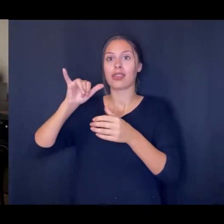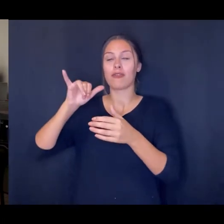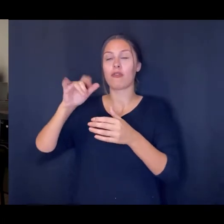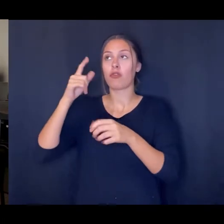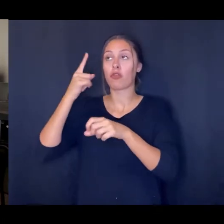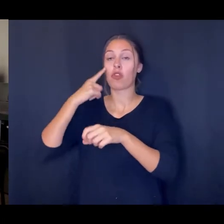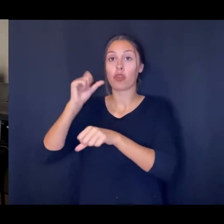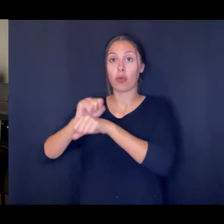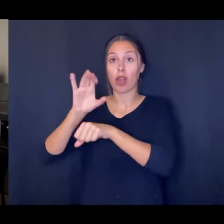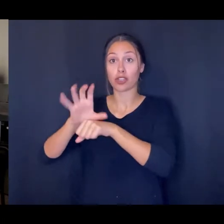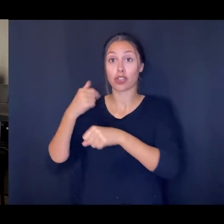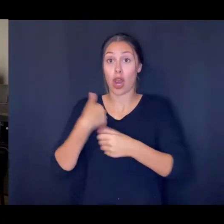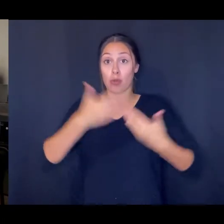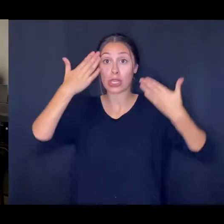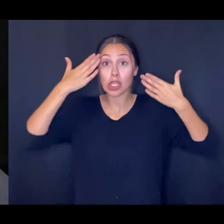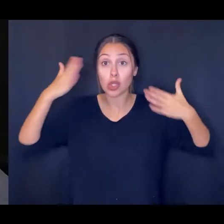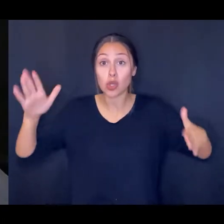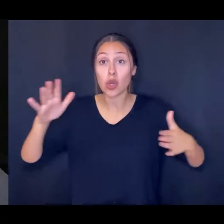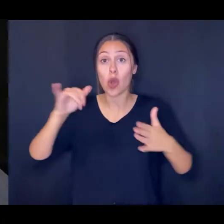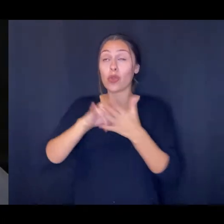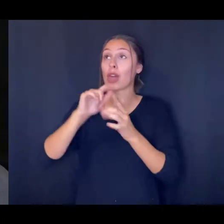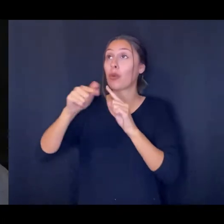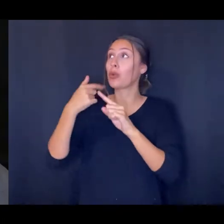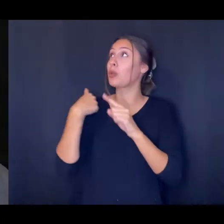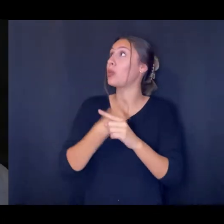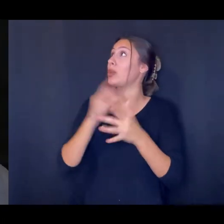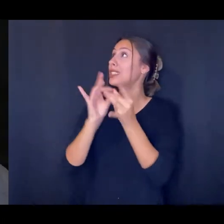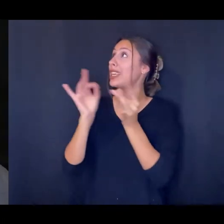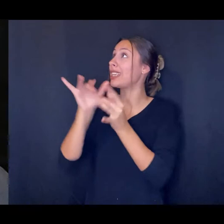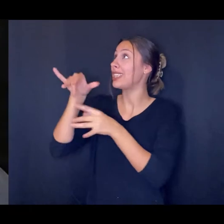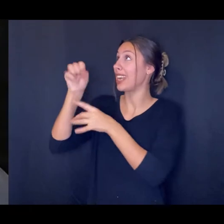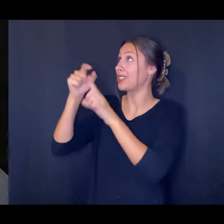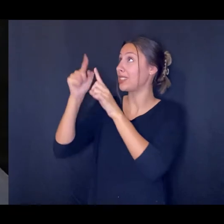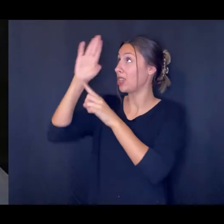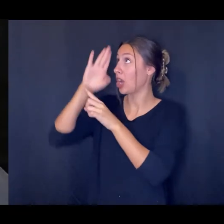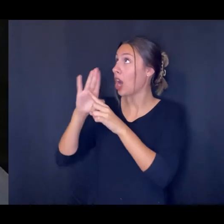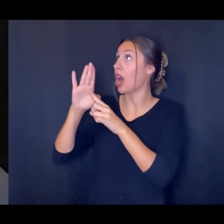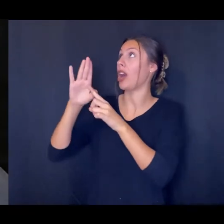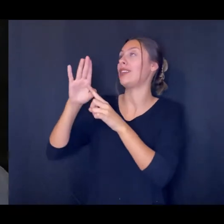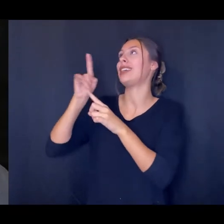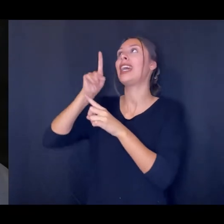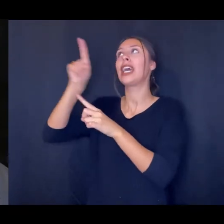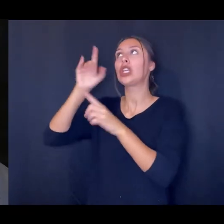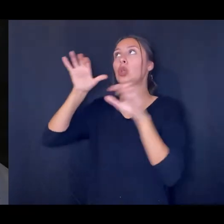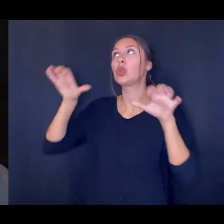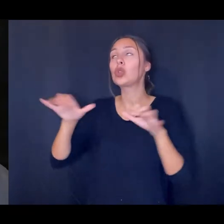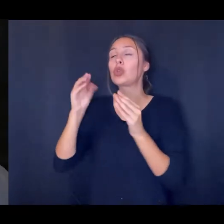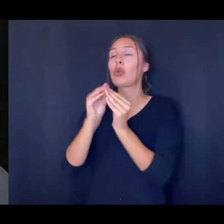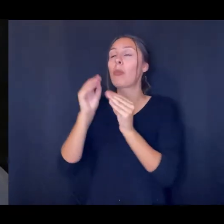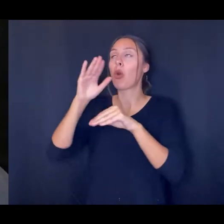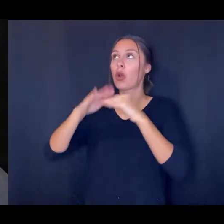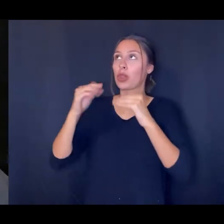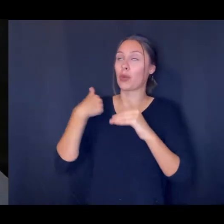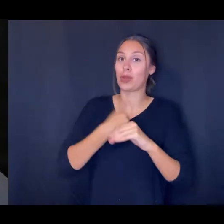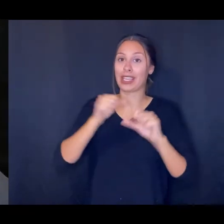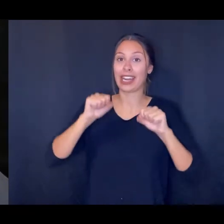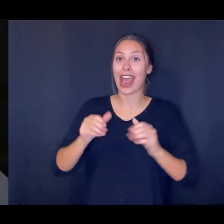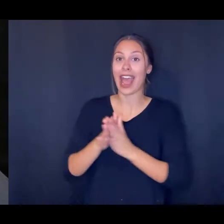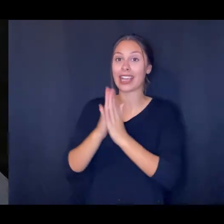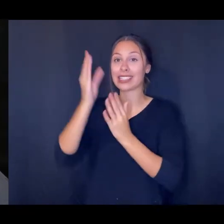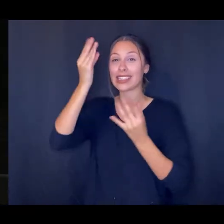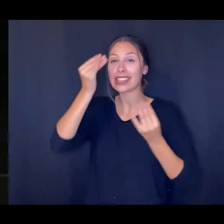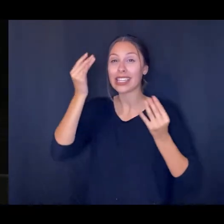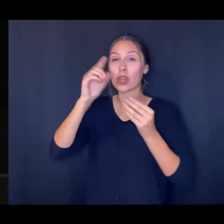no idea that when we said yes to God and offered to Him the little we had, He would do more than we can ask, think,